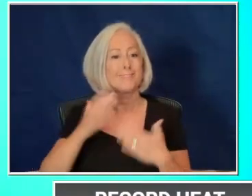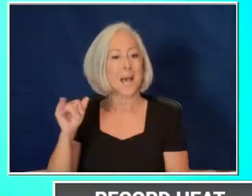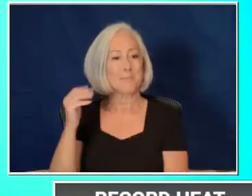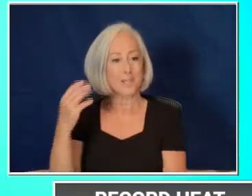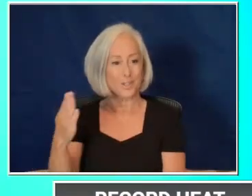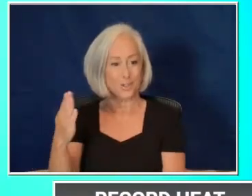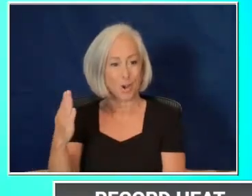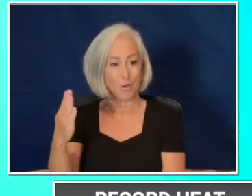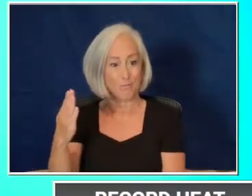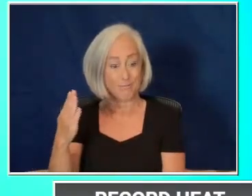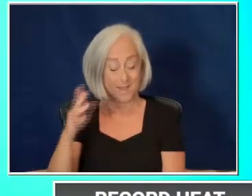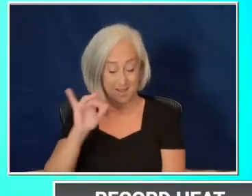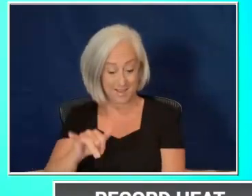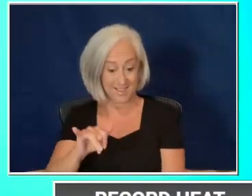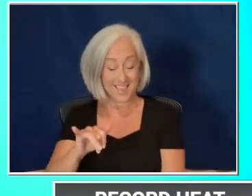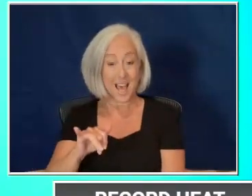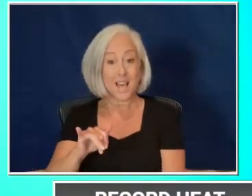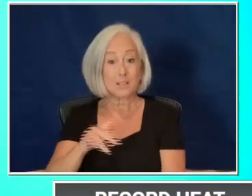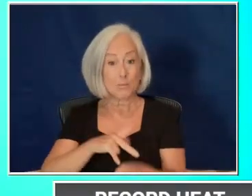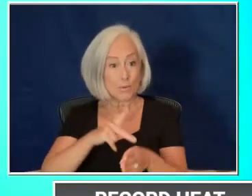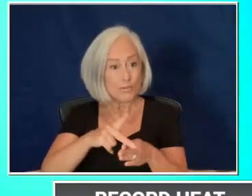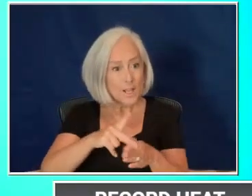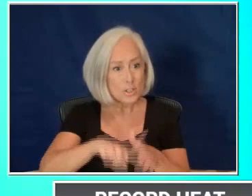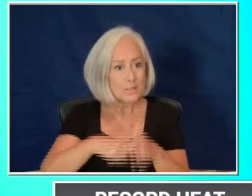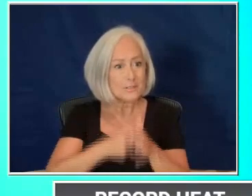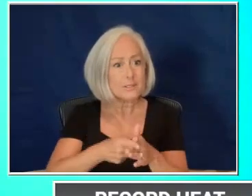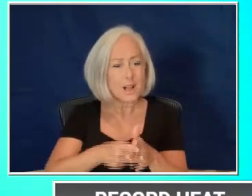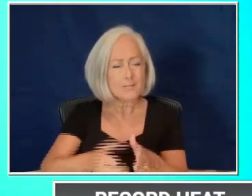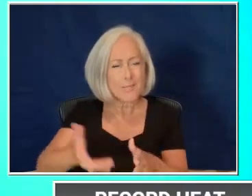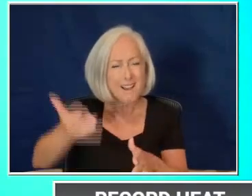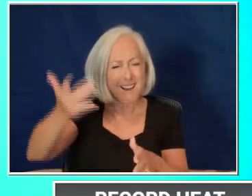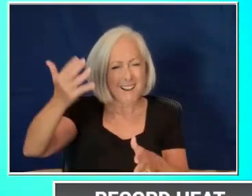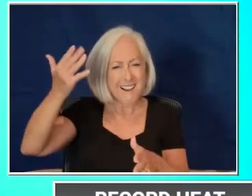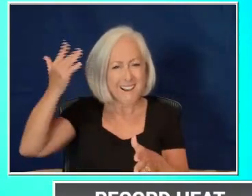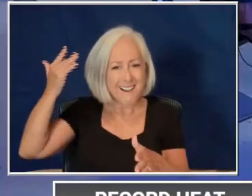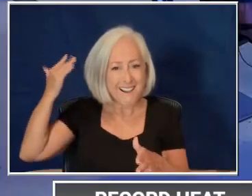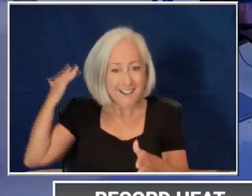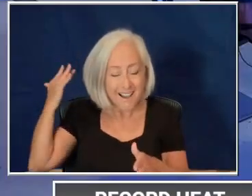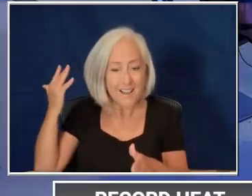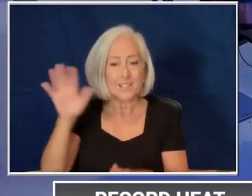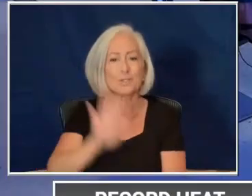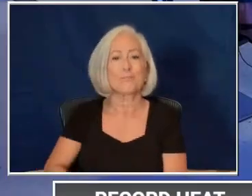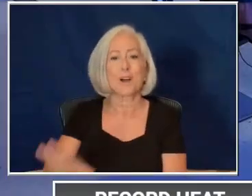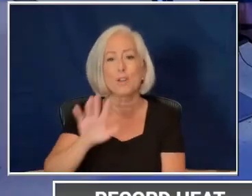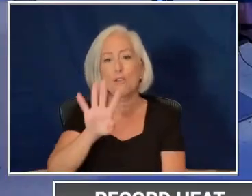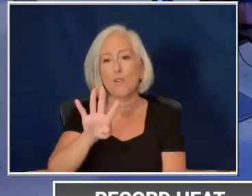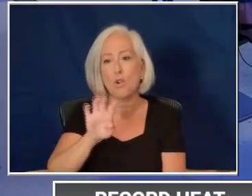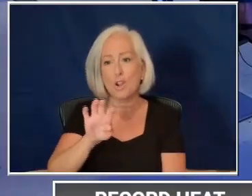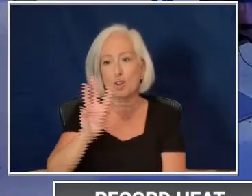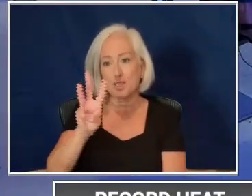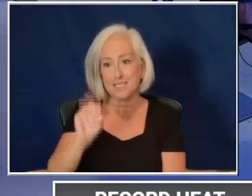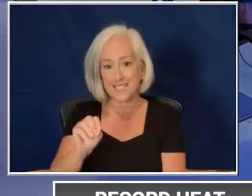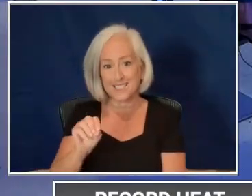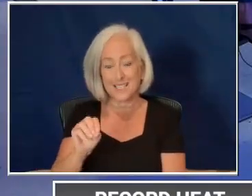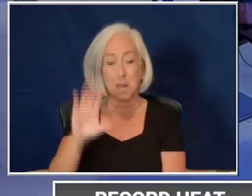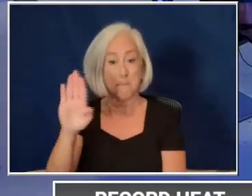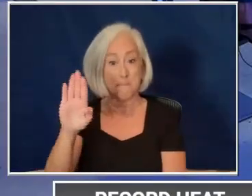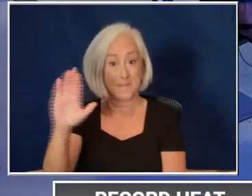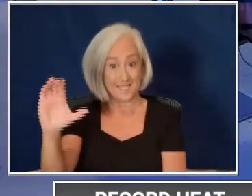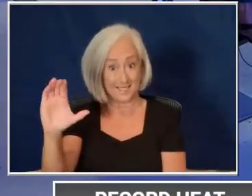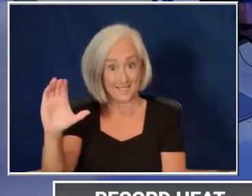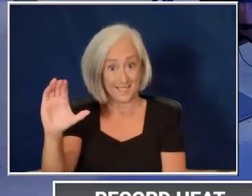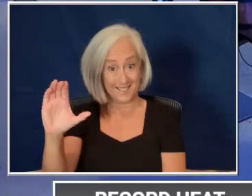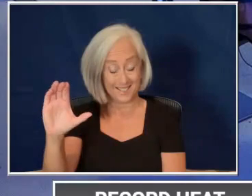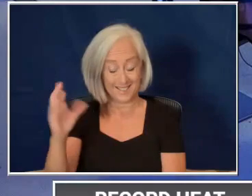of massage and hydrotherapy goes as far back as 460 BC. Joining us here this morning inside the Dolph C. Simons Jr.